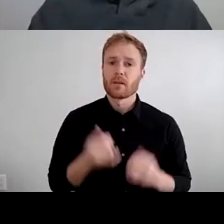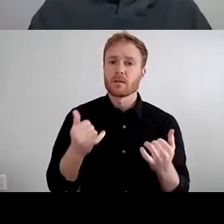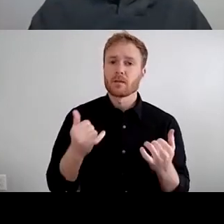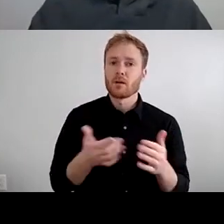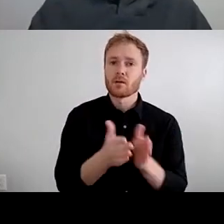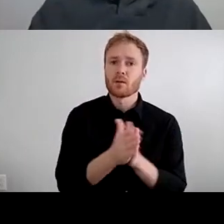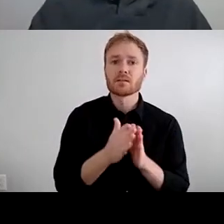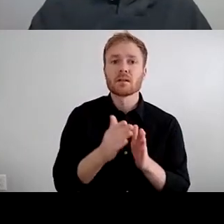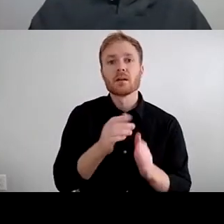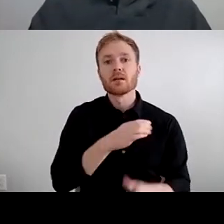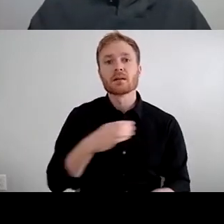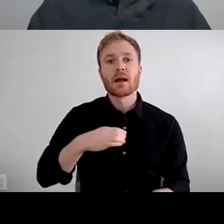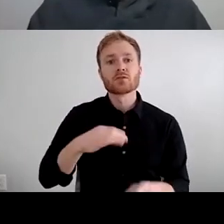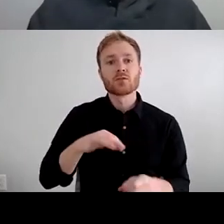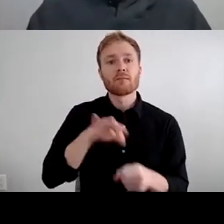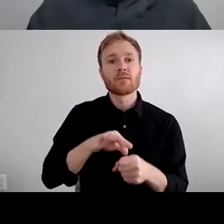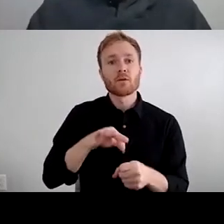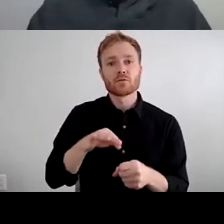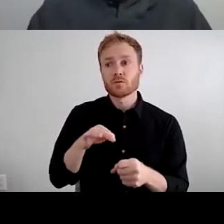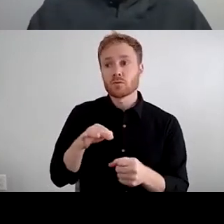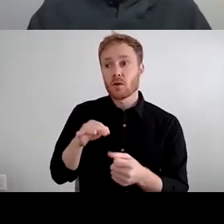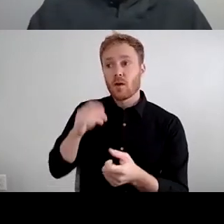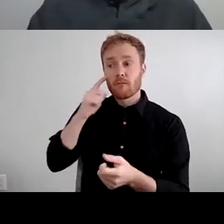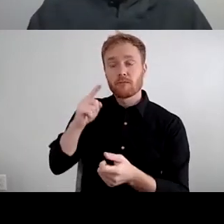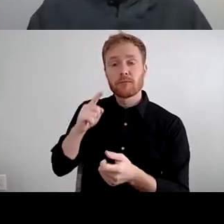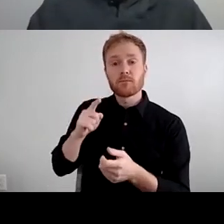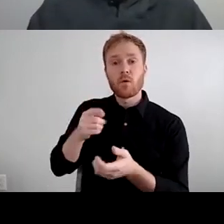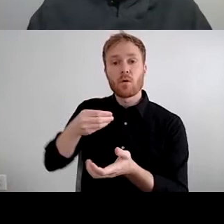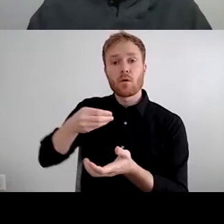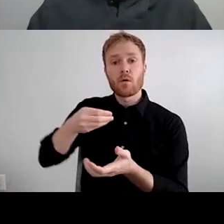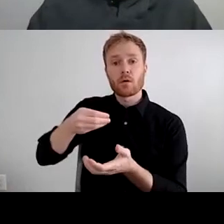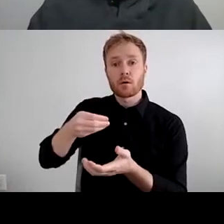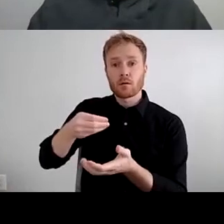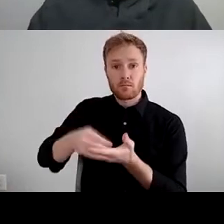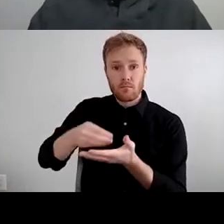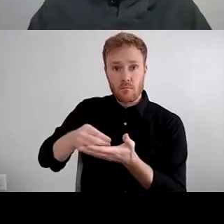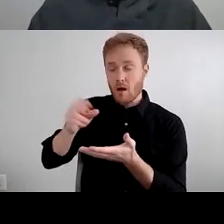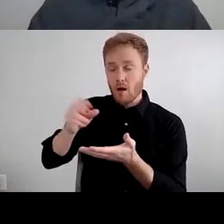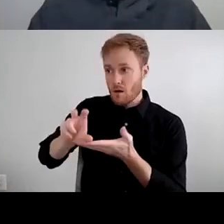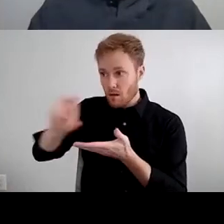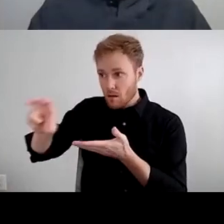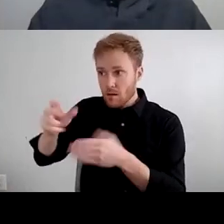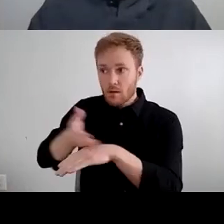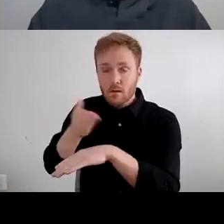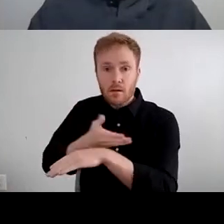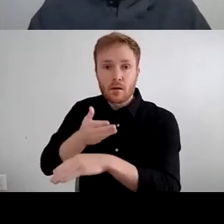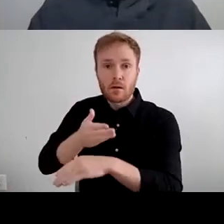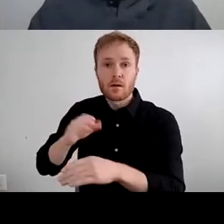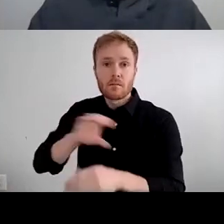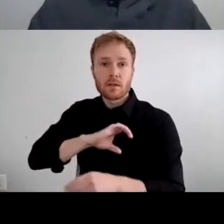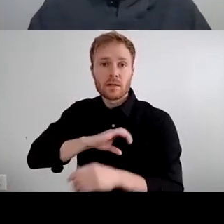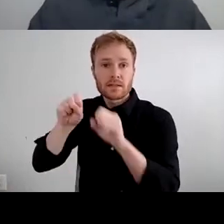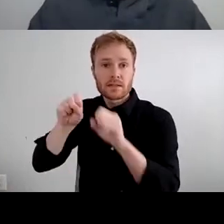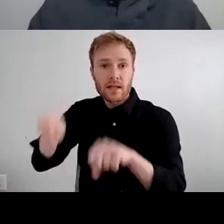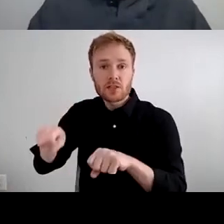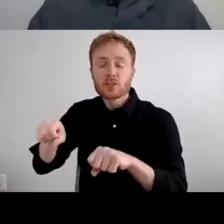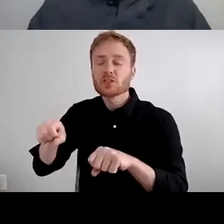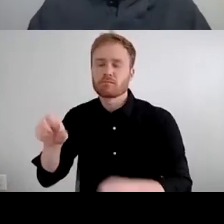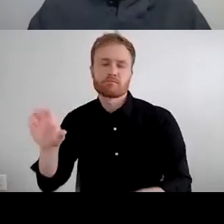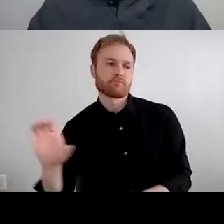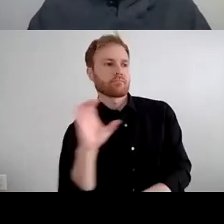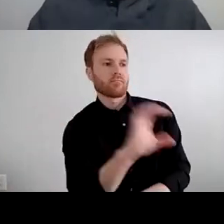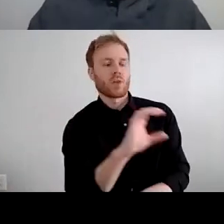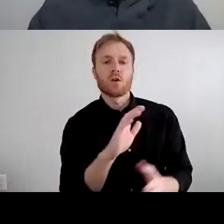to reallocate the funds for the renovation of the planned police station to instead renovating the Zone 5 fire station into a community center or